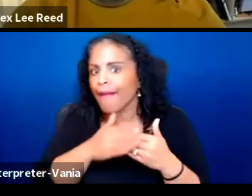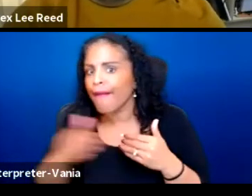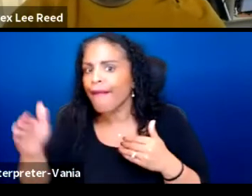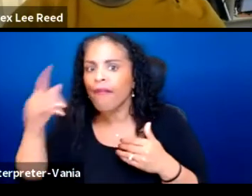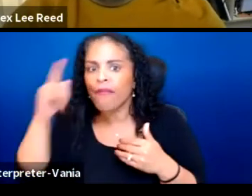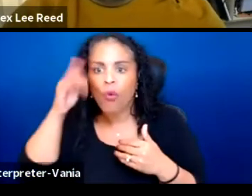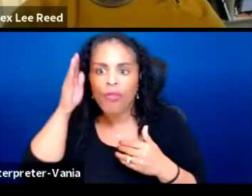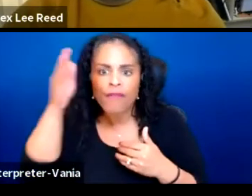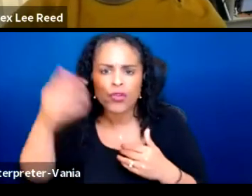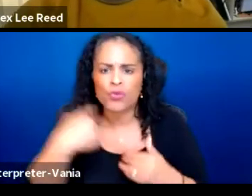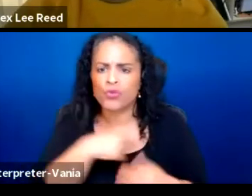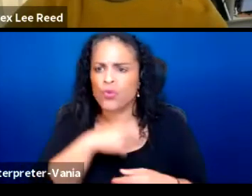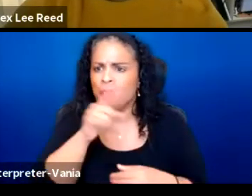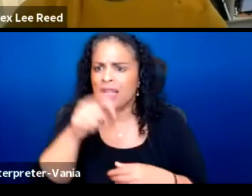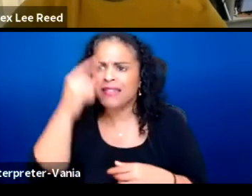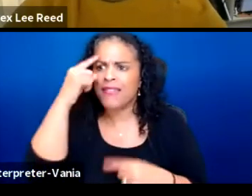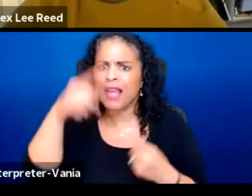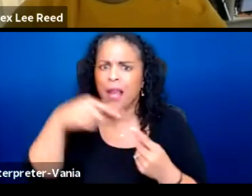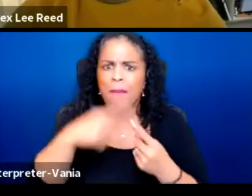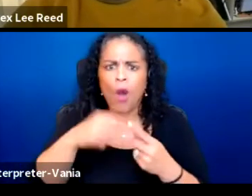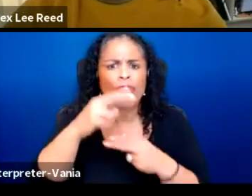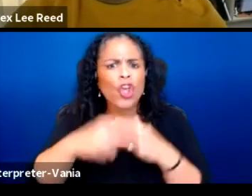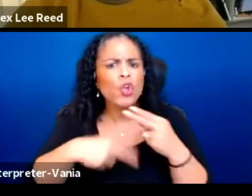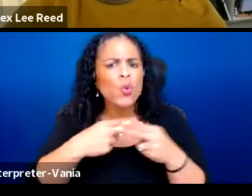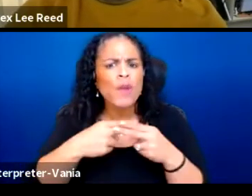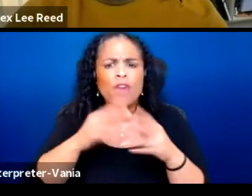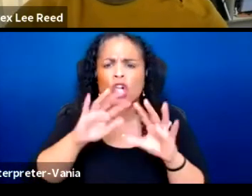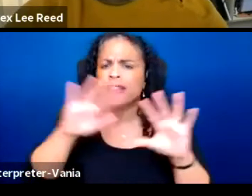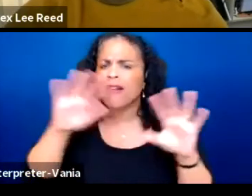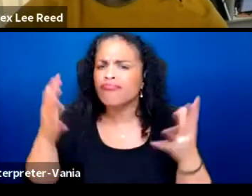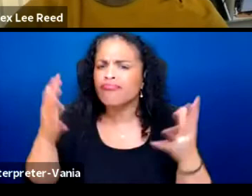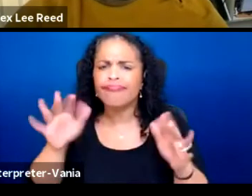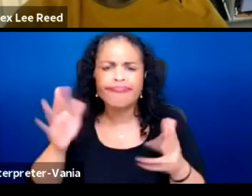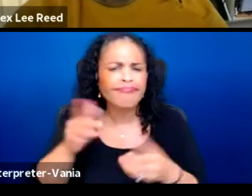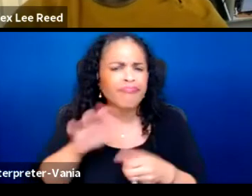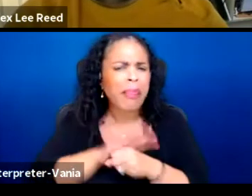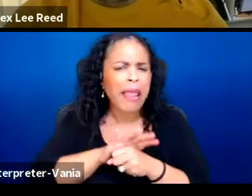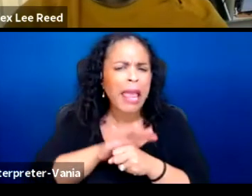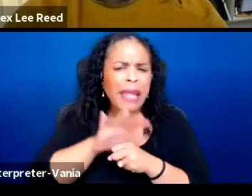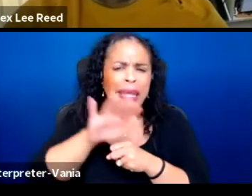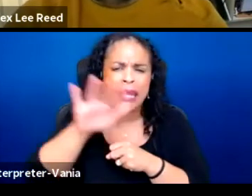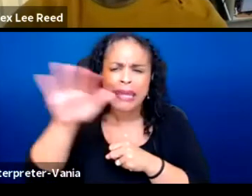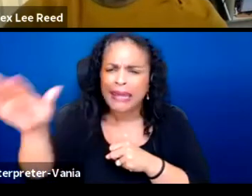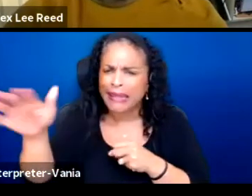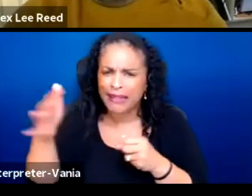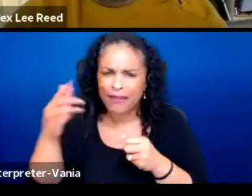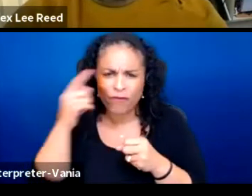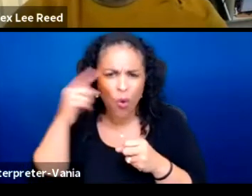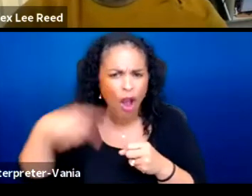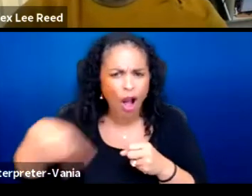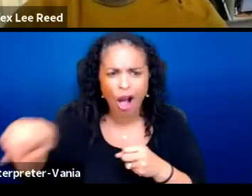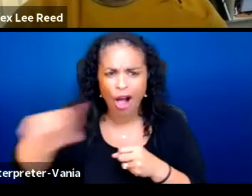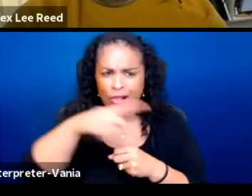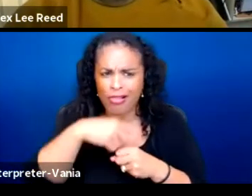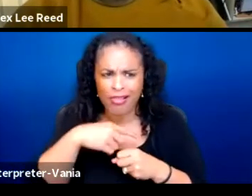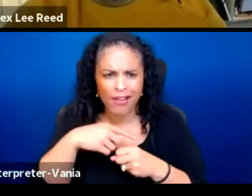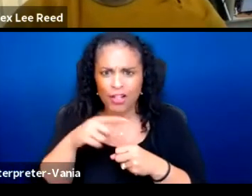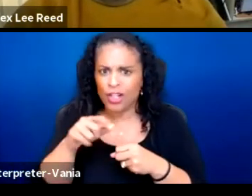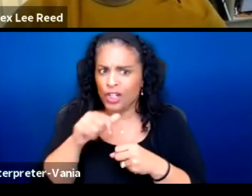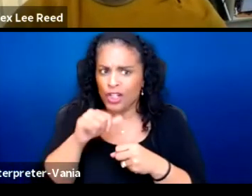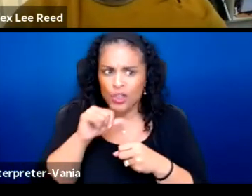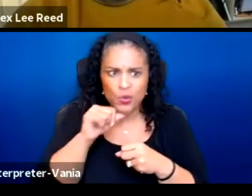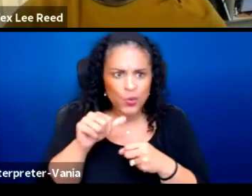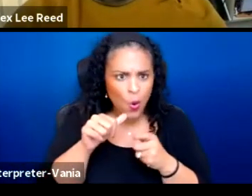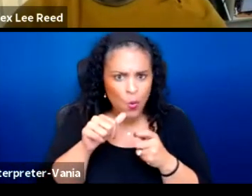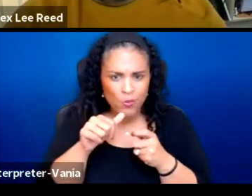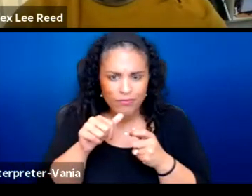we have to think about that the universe is plentiful. I think you're right. That you don't manage your resources, you